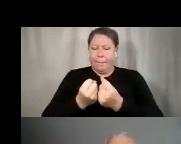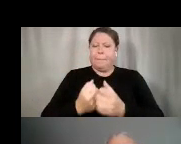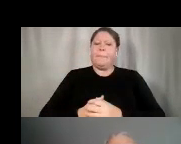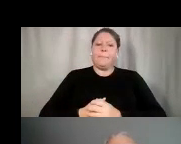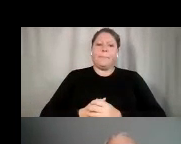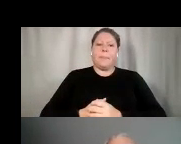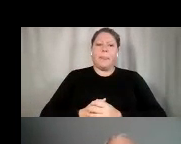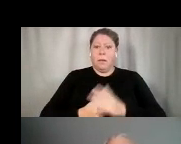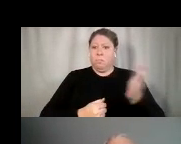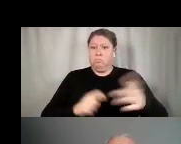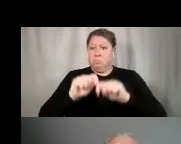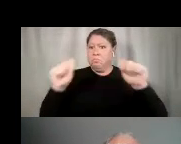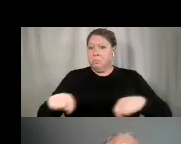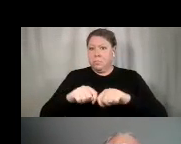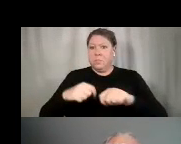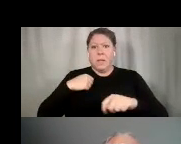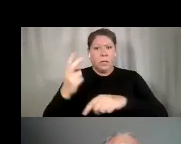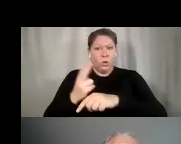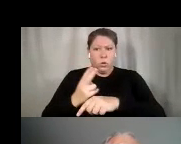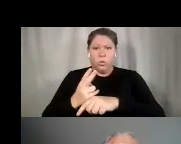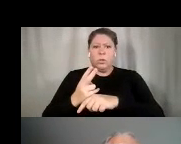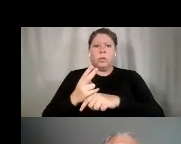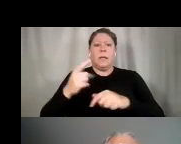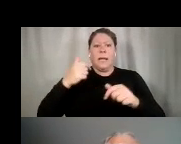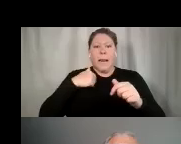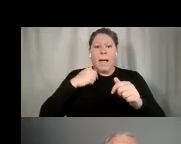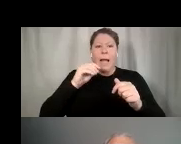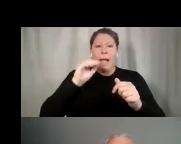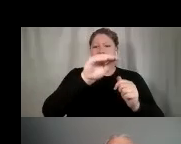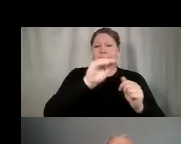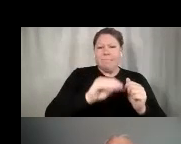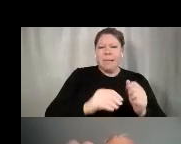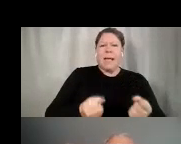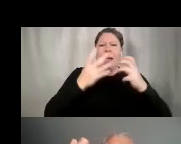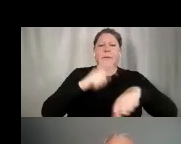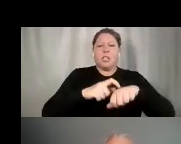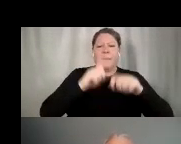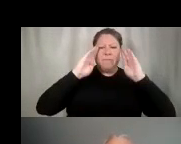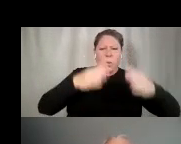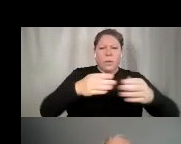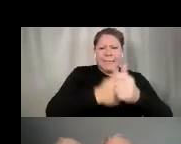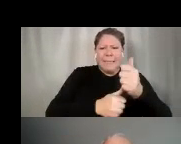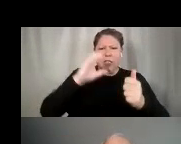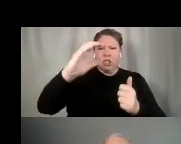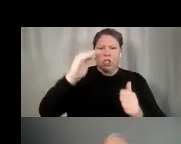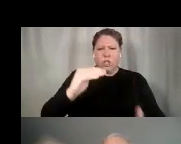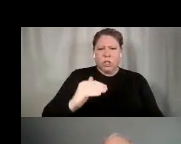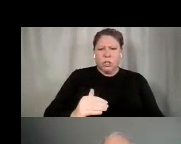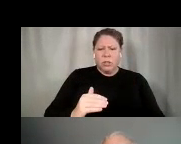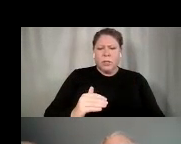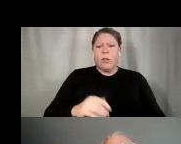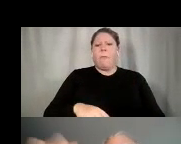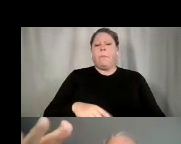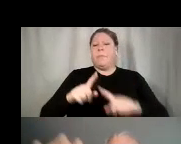template I use. I determine how much time they're going to be for each one of these. Based on the group and the type